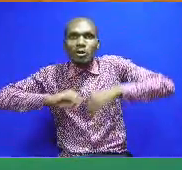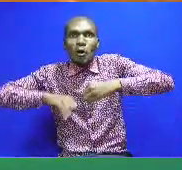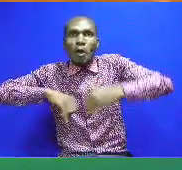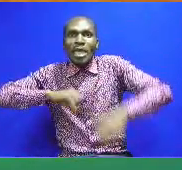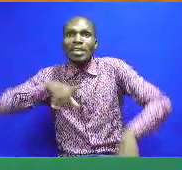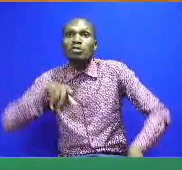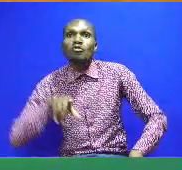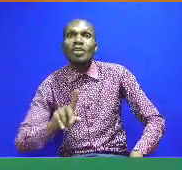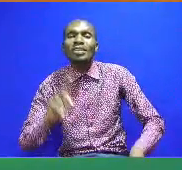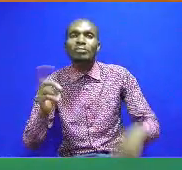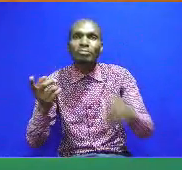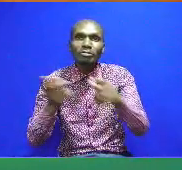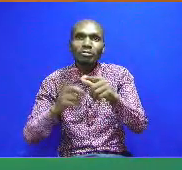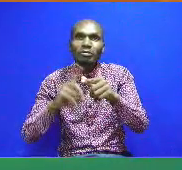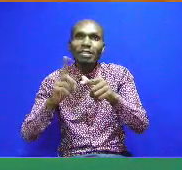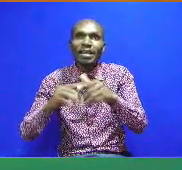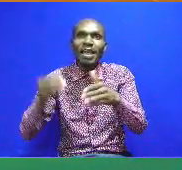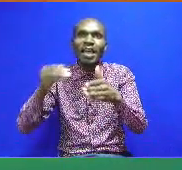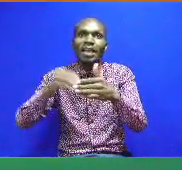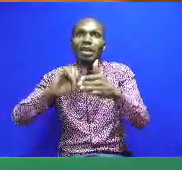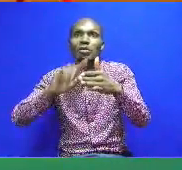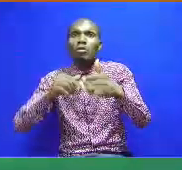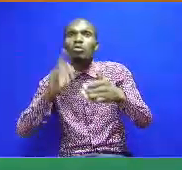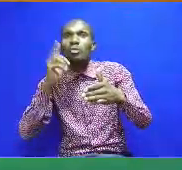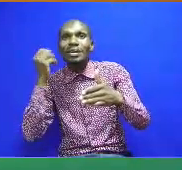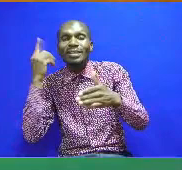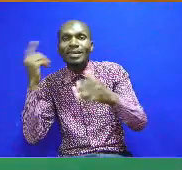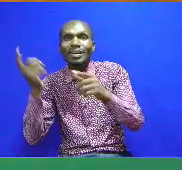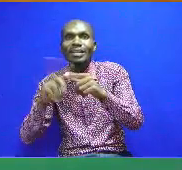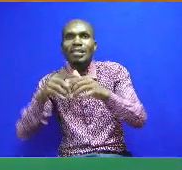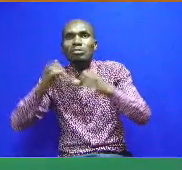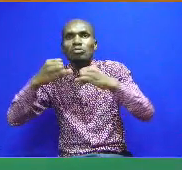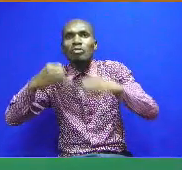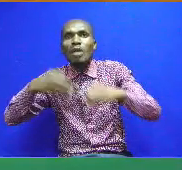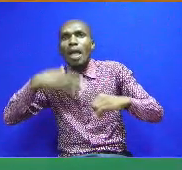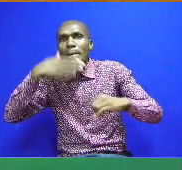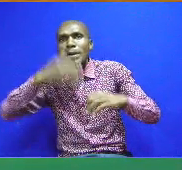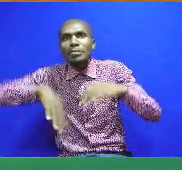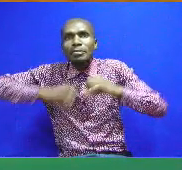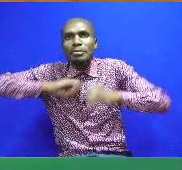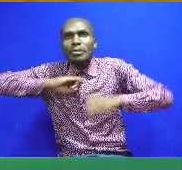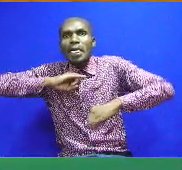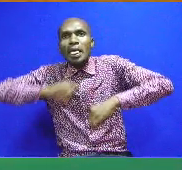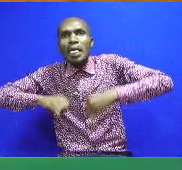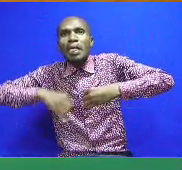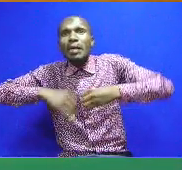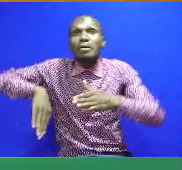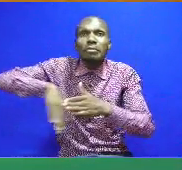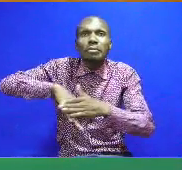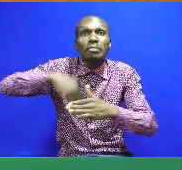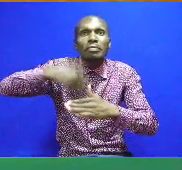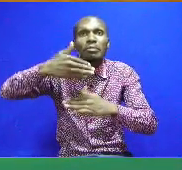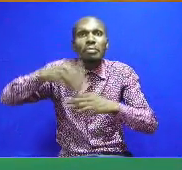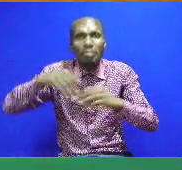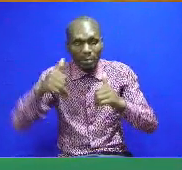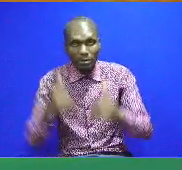the game. So, one more game to go. We play our best to enjoy football. We are building up for next season. So,